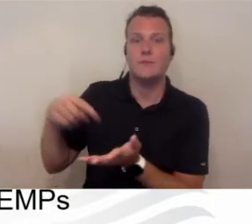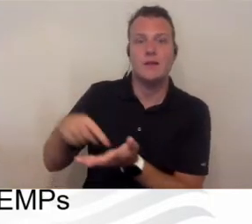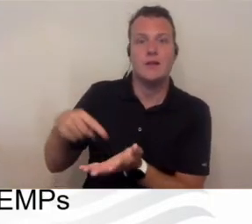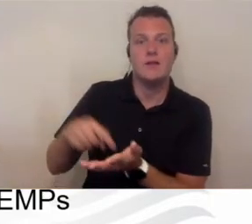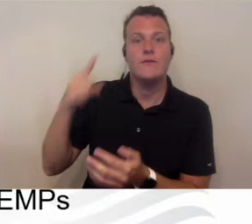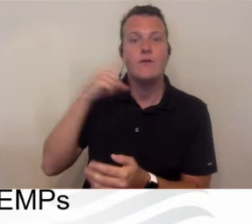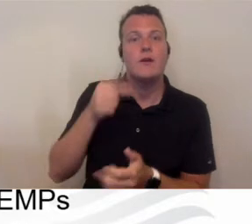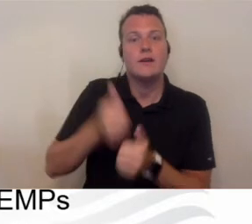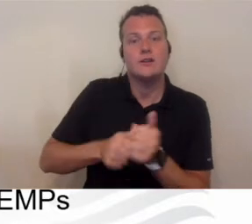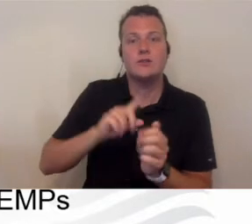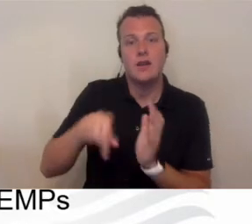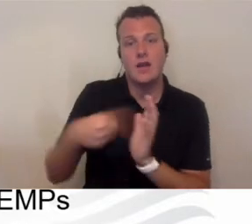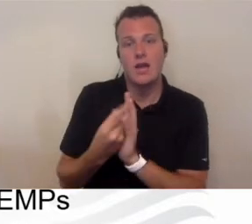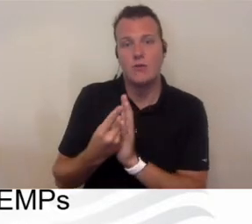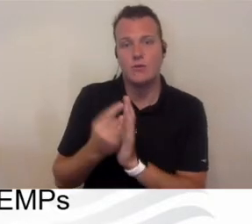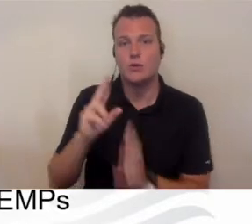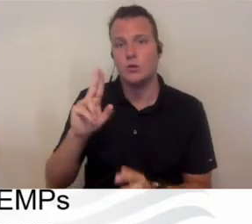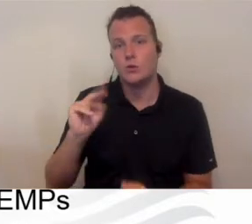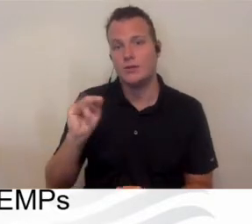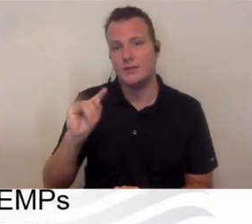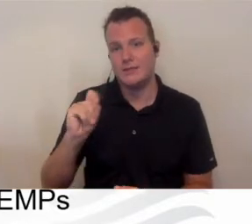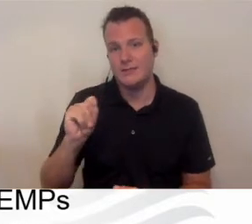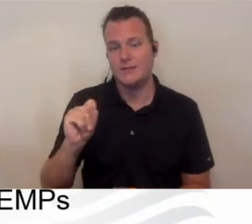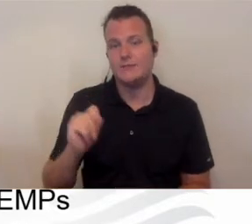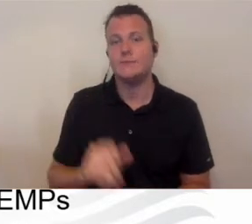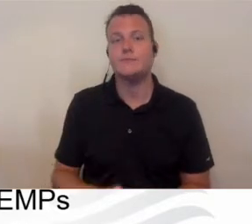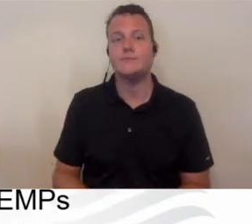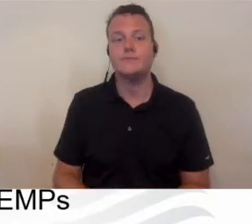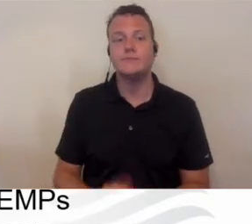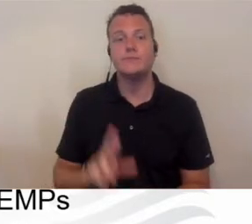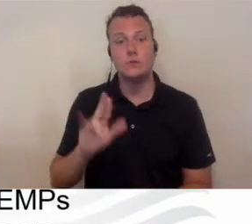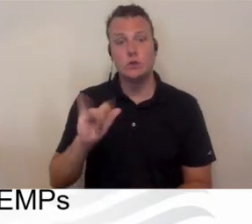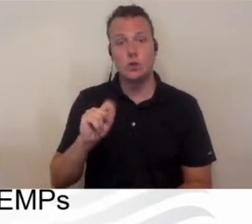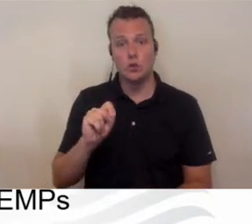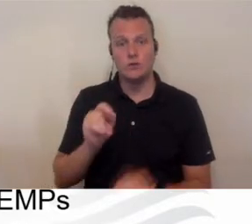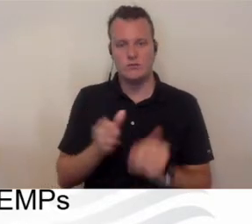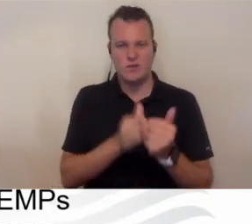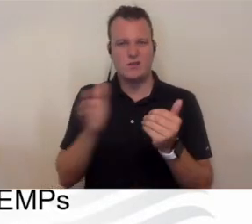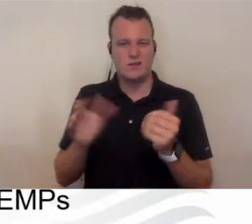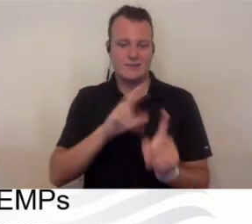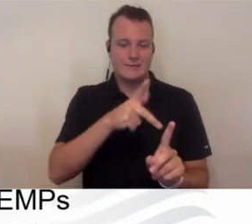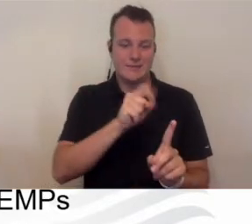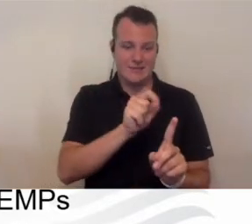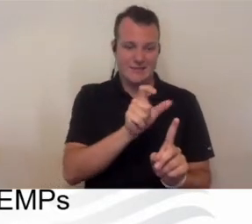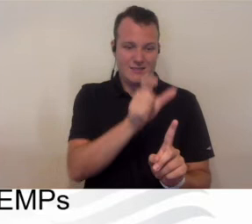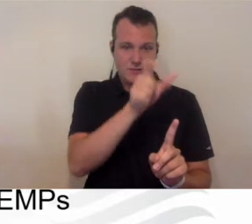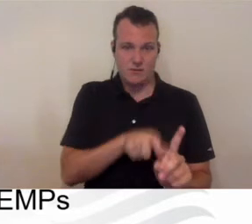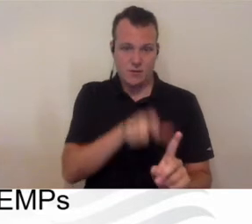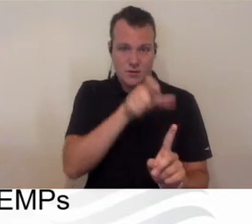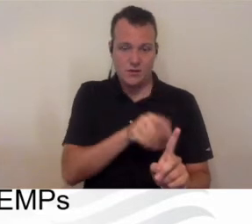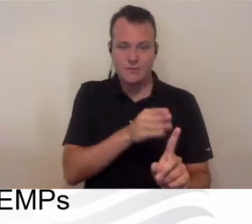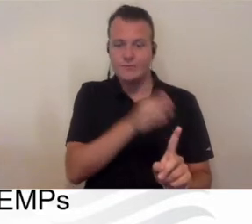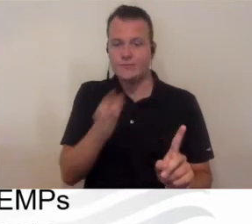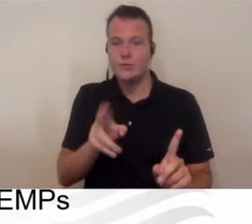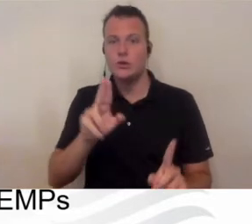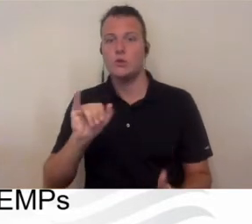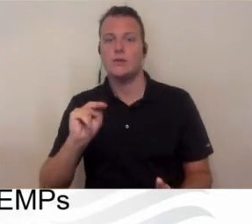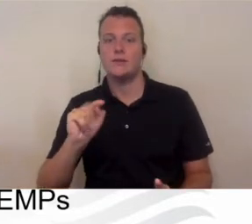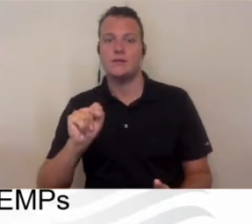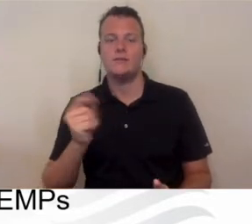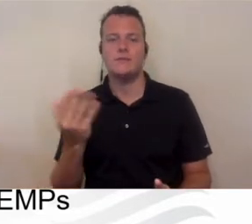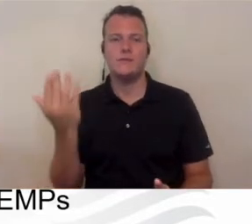by units. And that unit column is right next to the CPT column on the billing form that I showed you earlier.